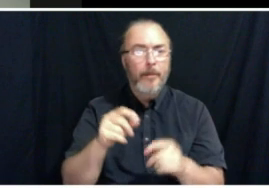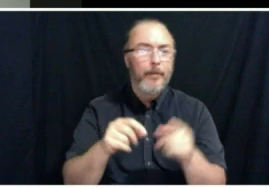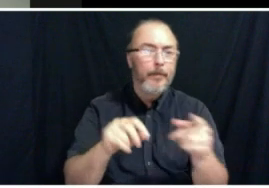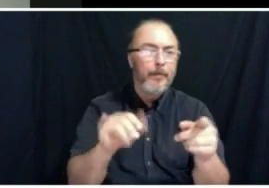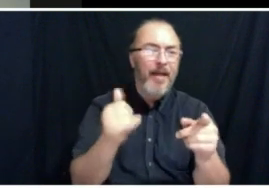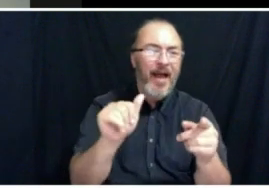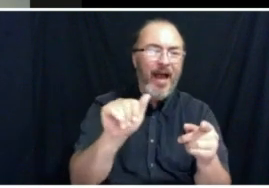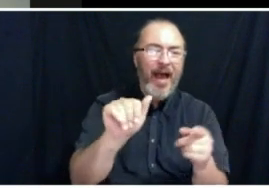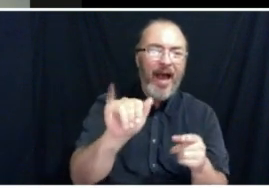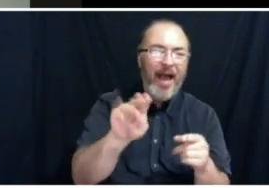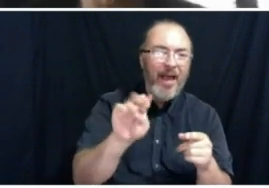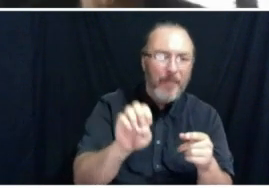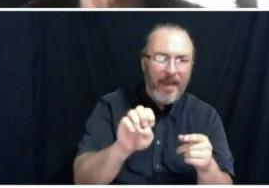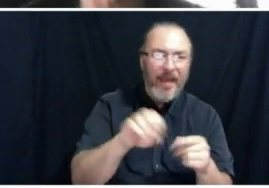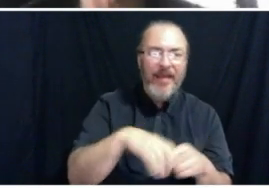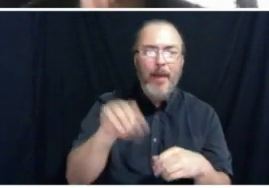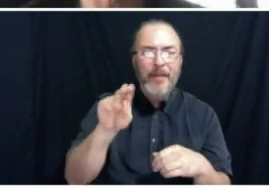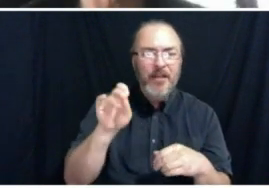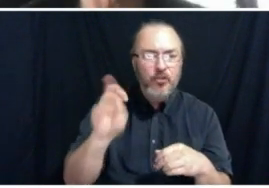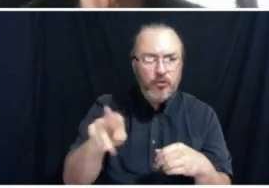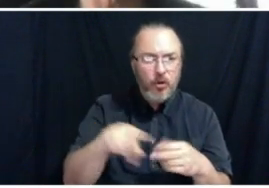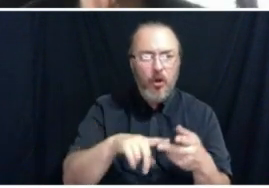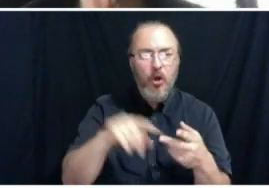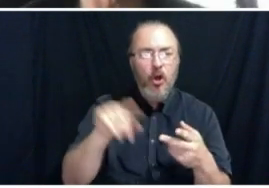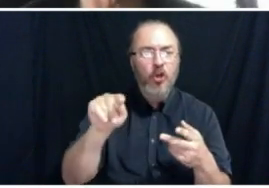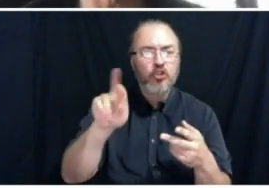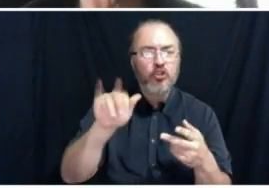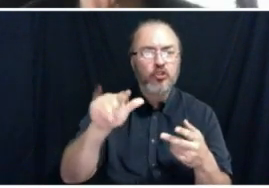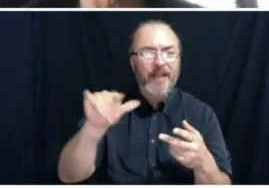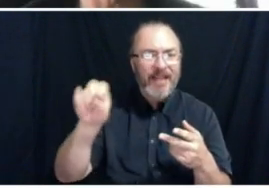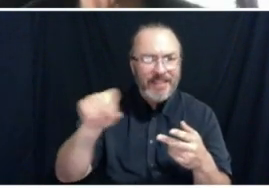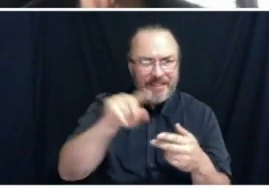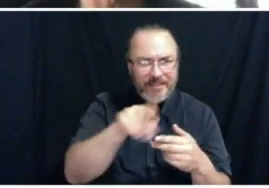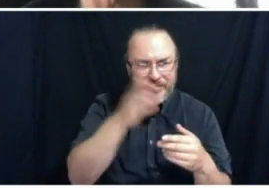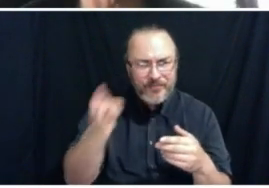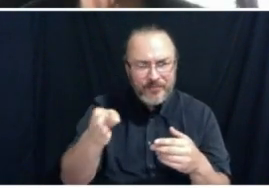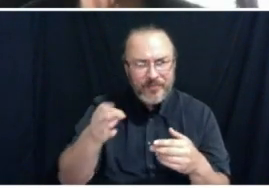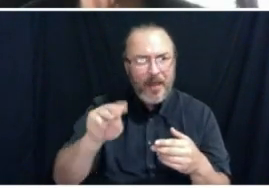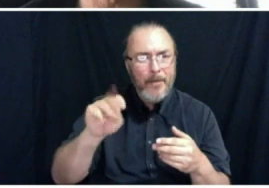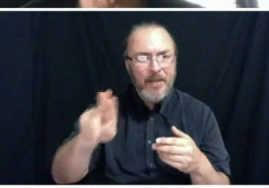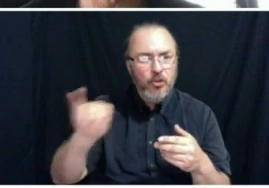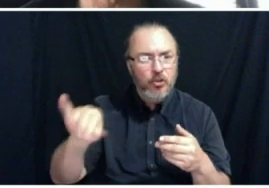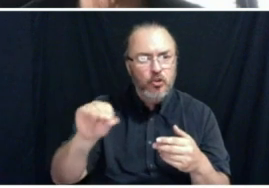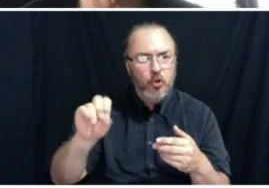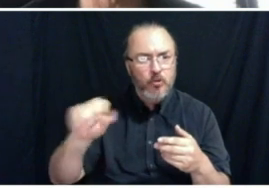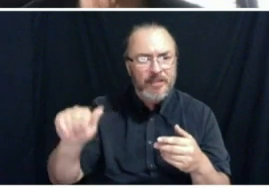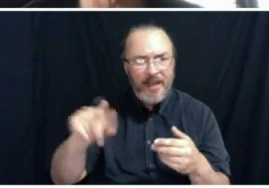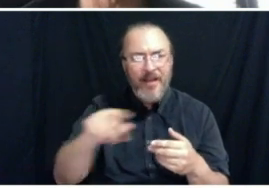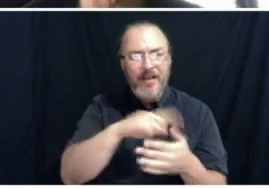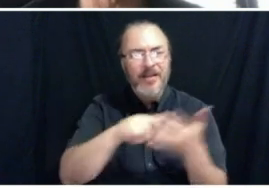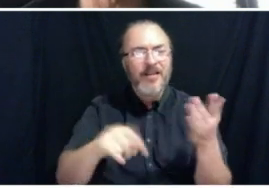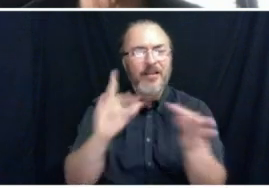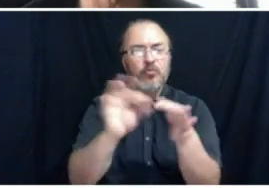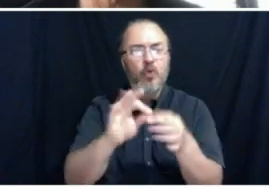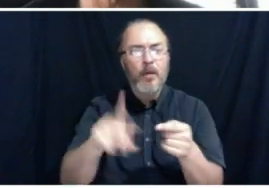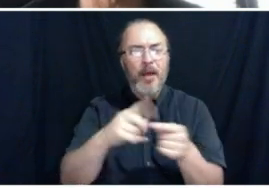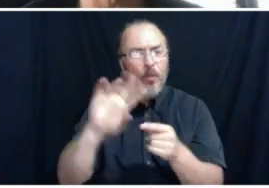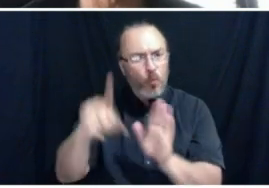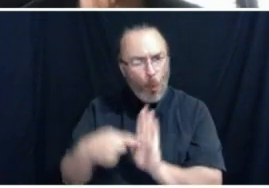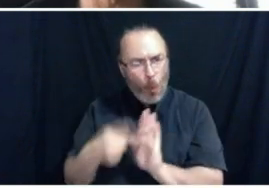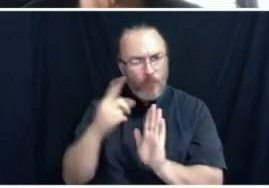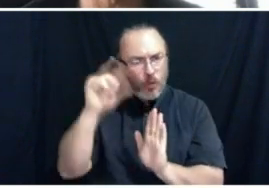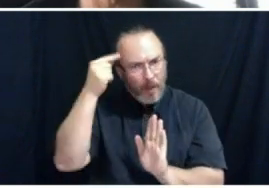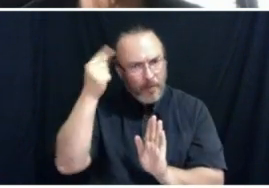Minister Angulo, Ms. Triggs, and Mr. Josa to talk about the role of governments and multi and